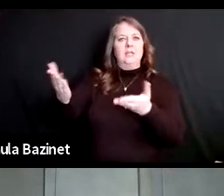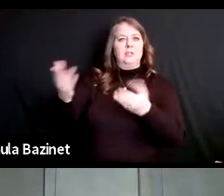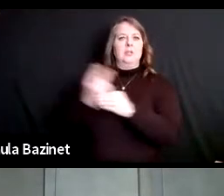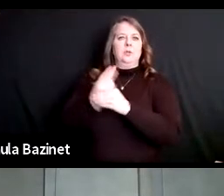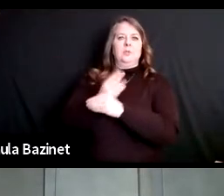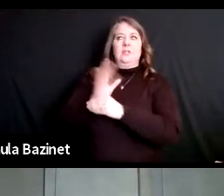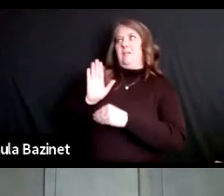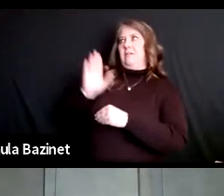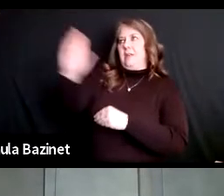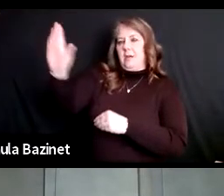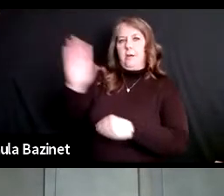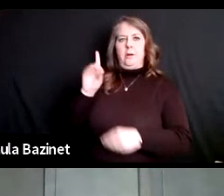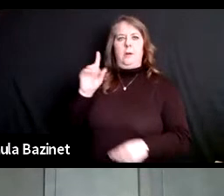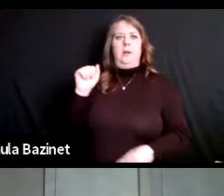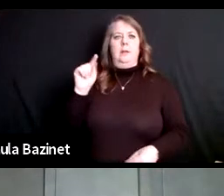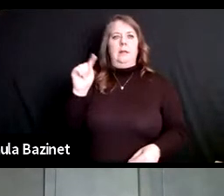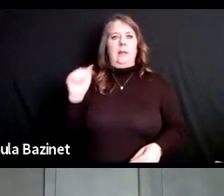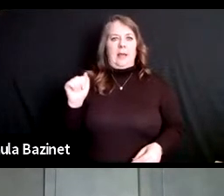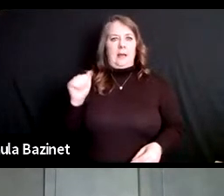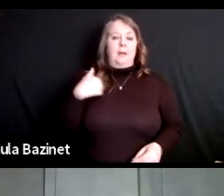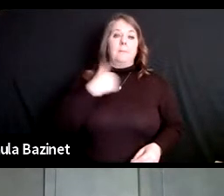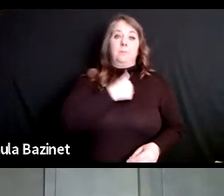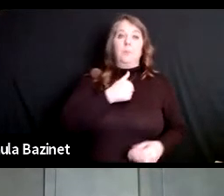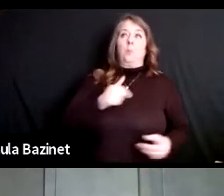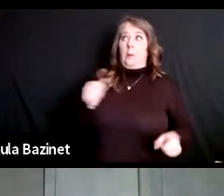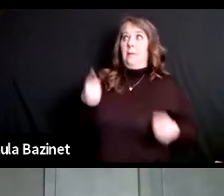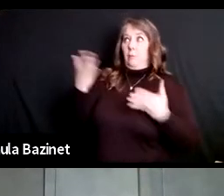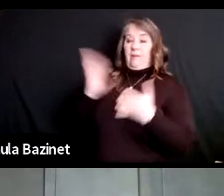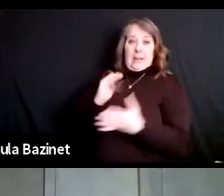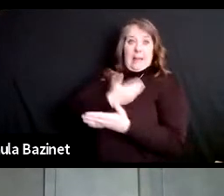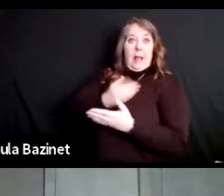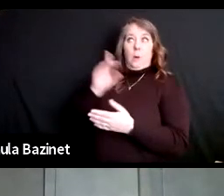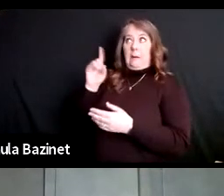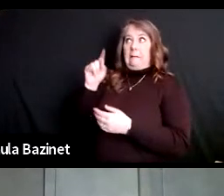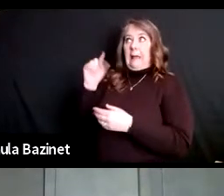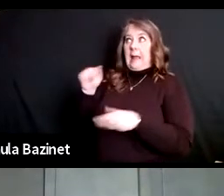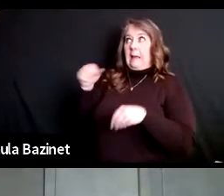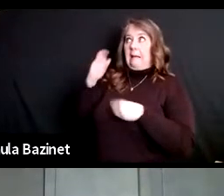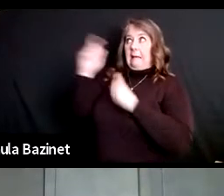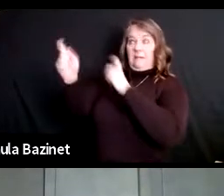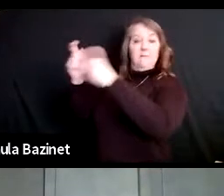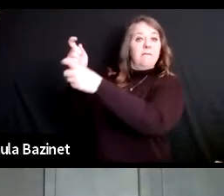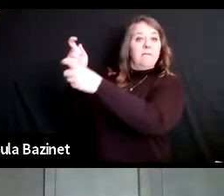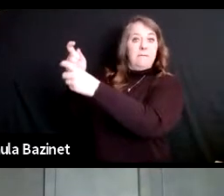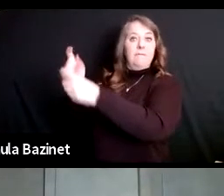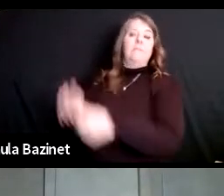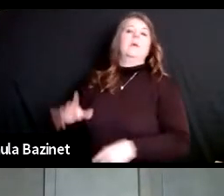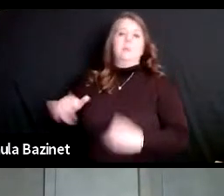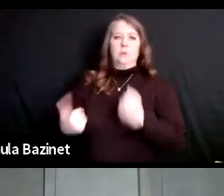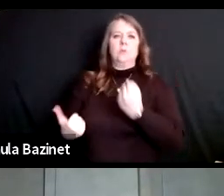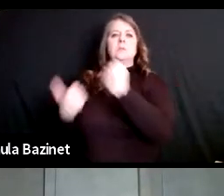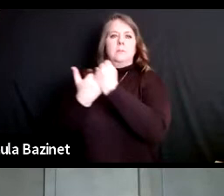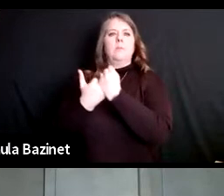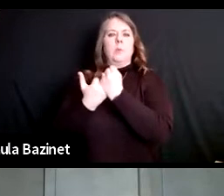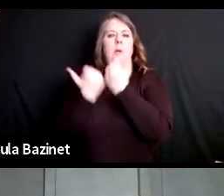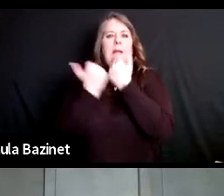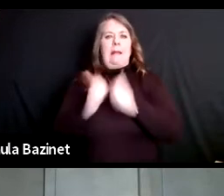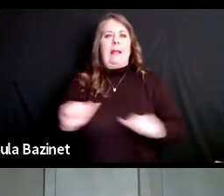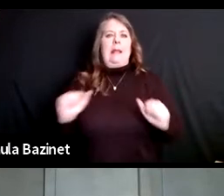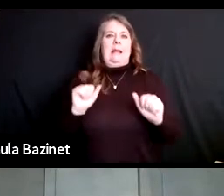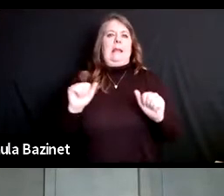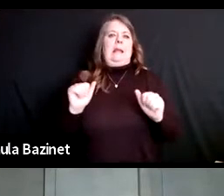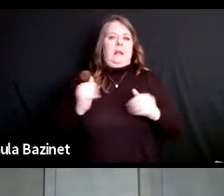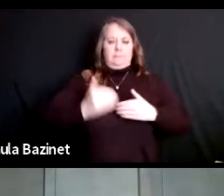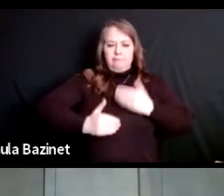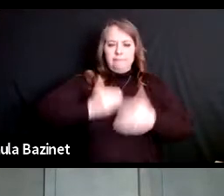data and we're providing them with data as well in order to support any outcome